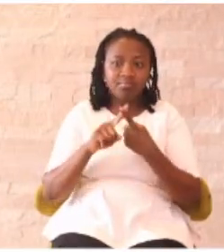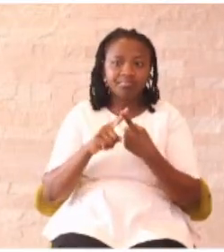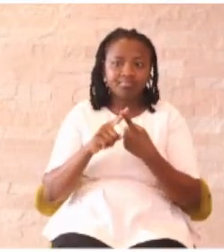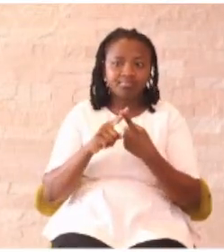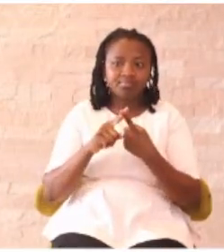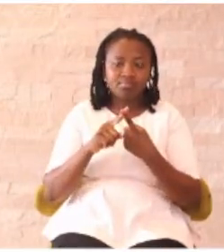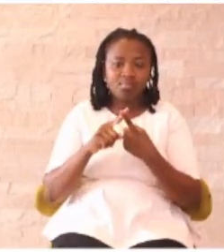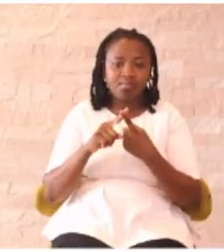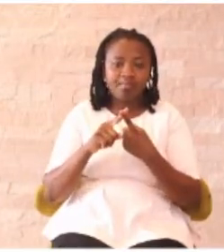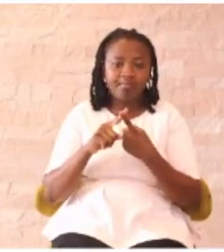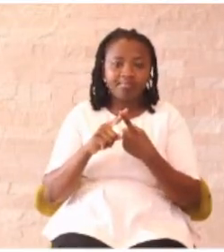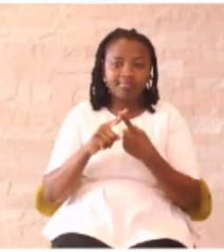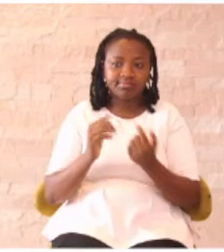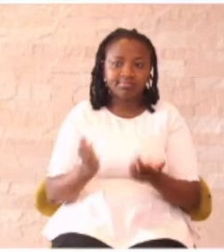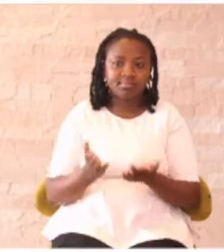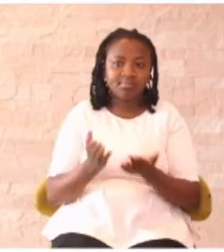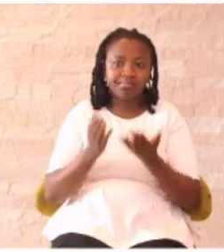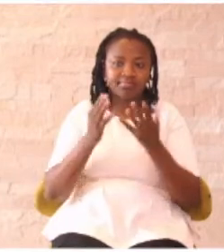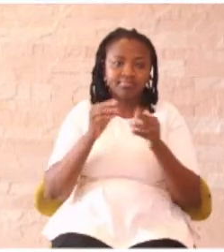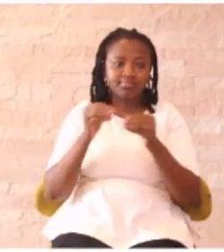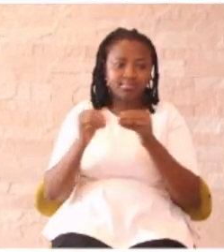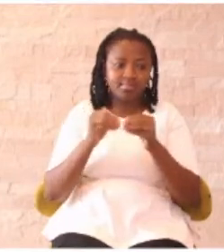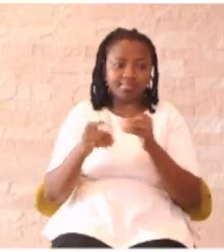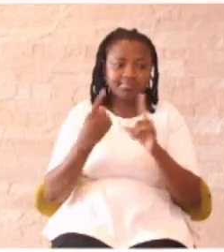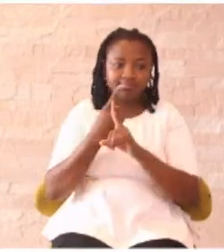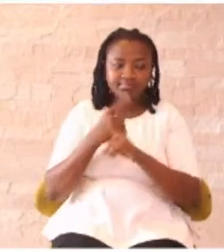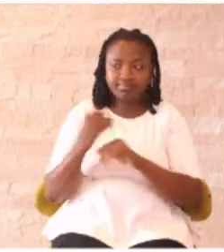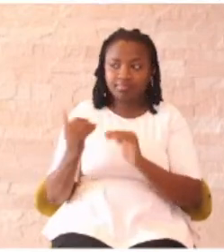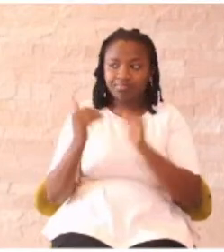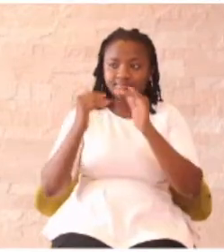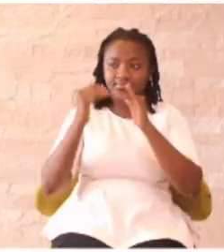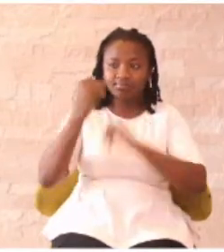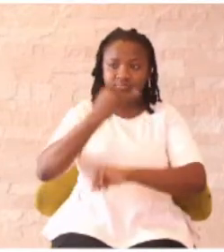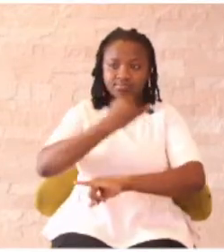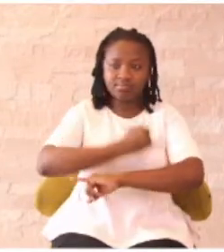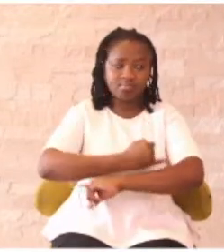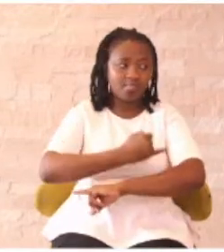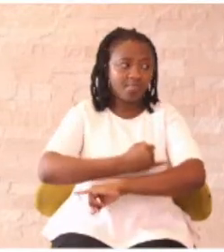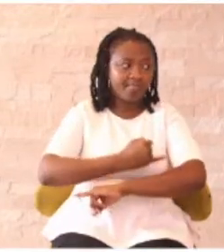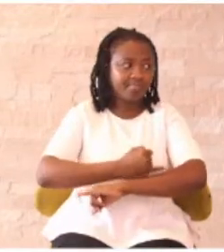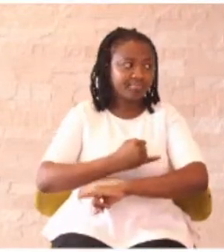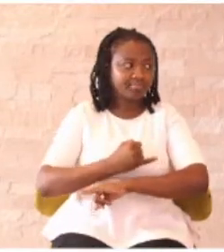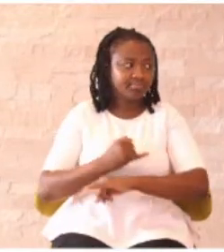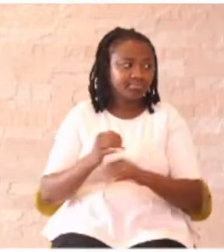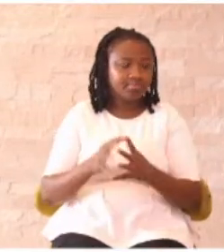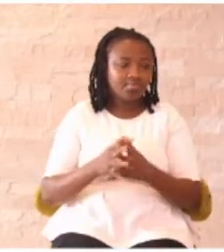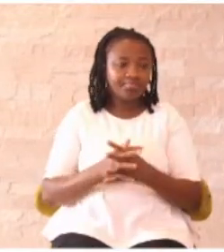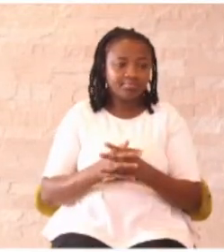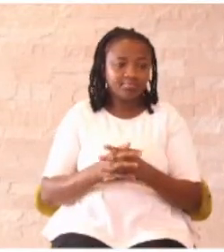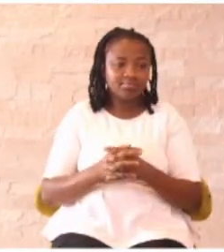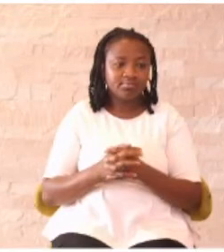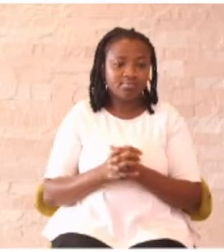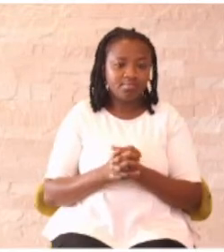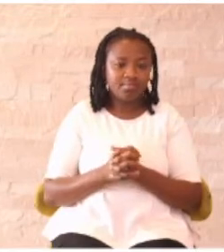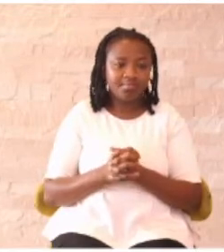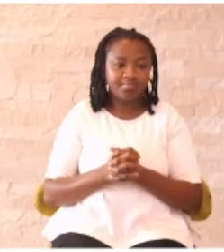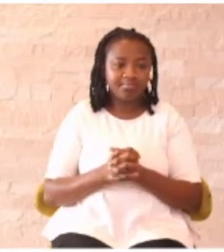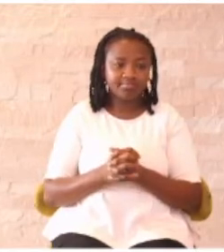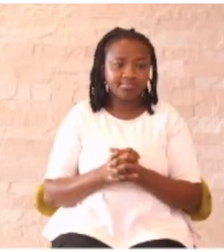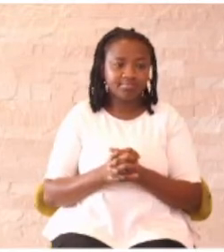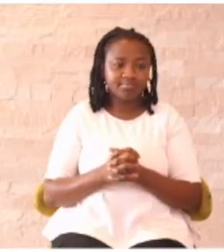At institutional level, due to the intensive justice sector targeted